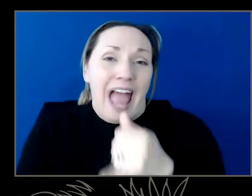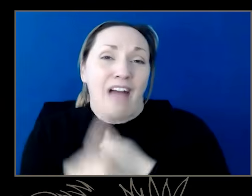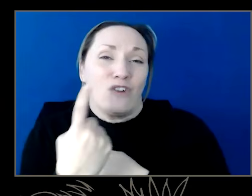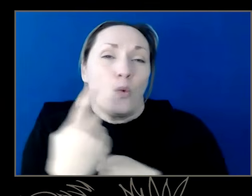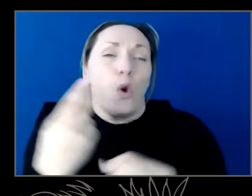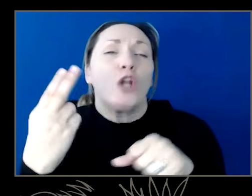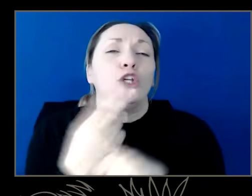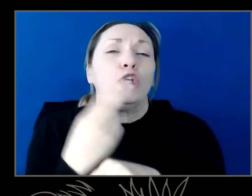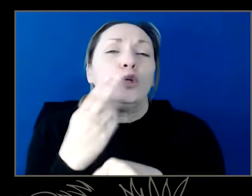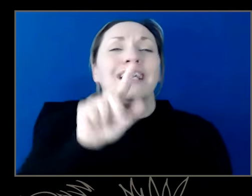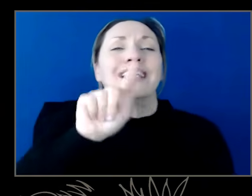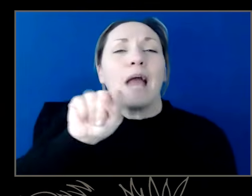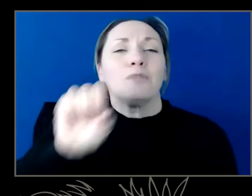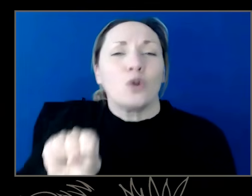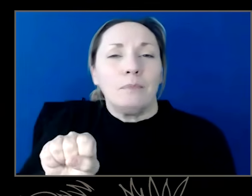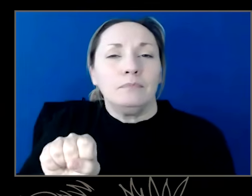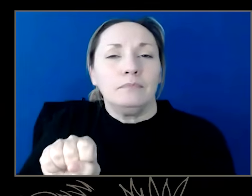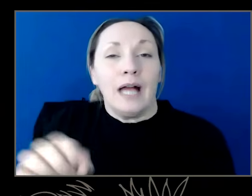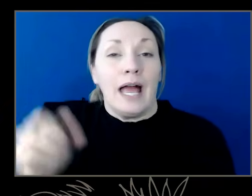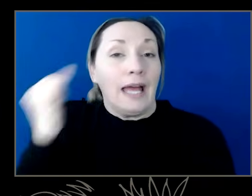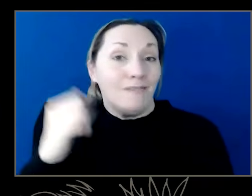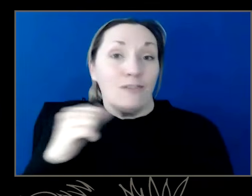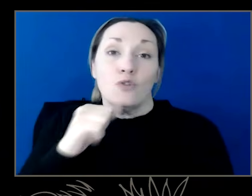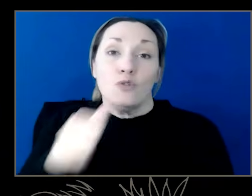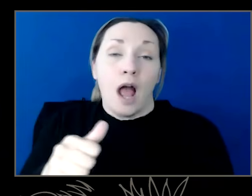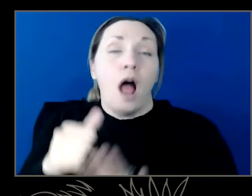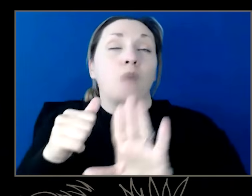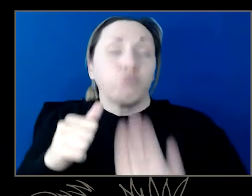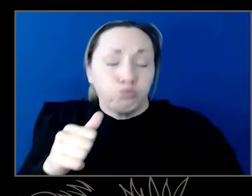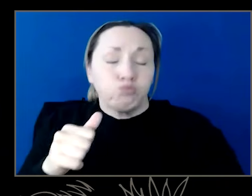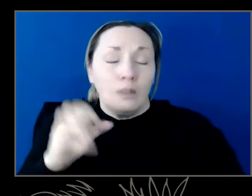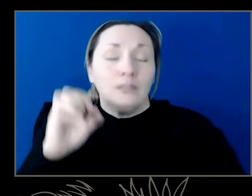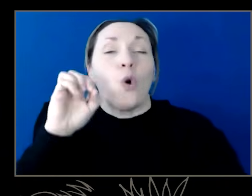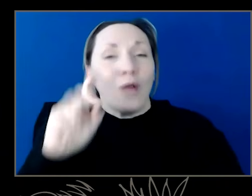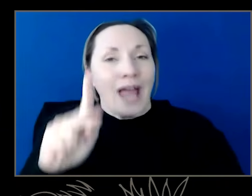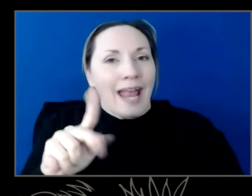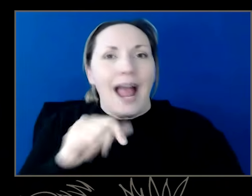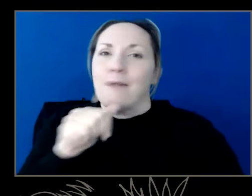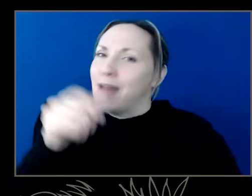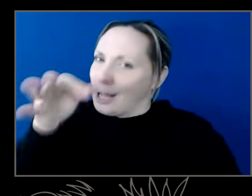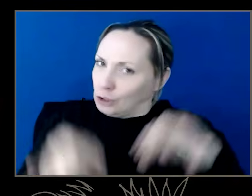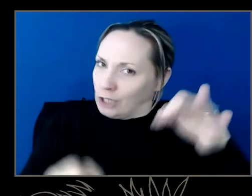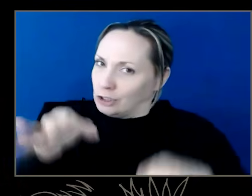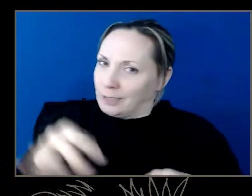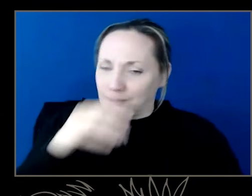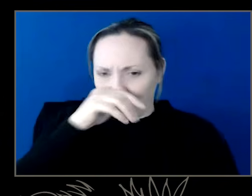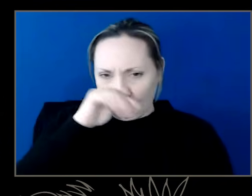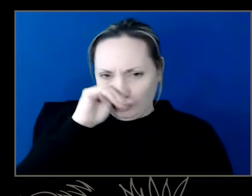if you aren't using TypeScript, it's okay. No judgment from me.